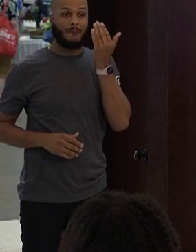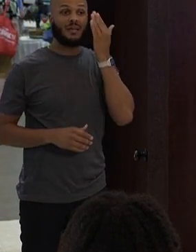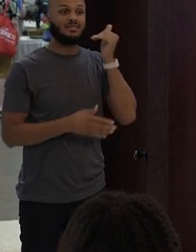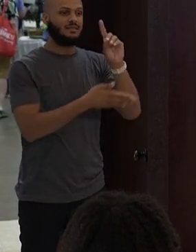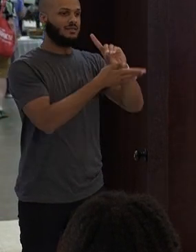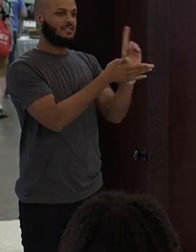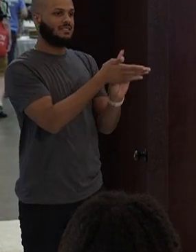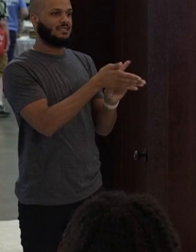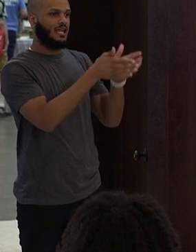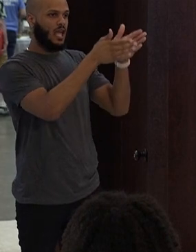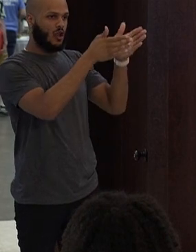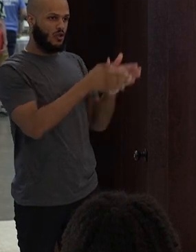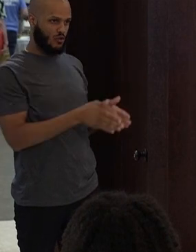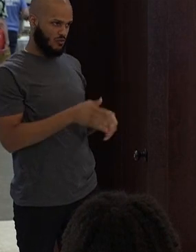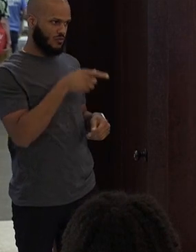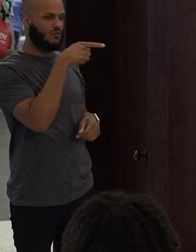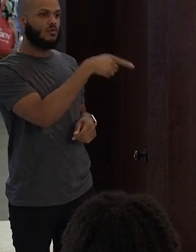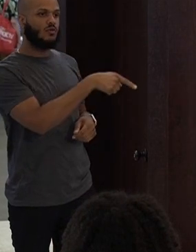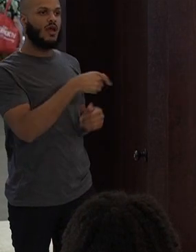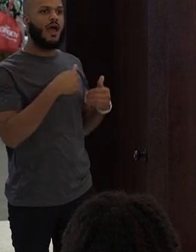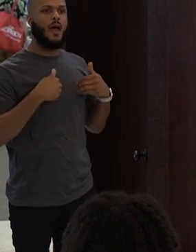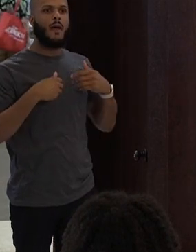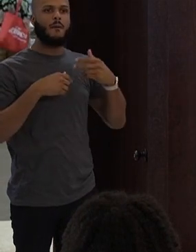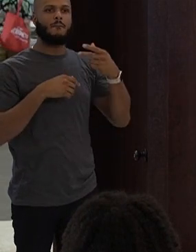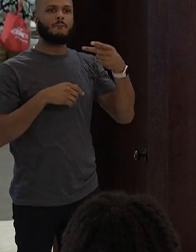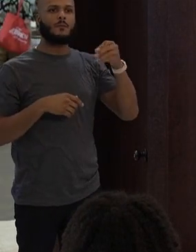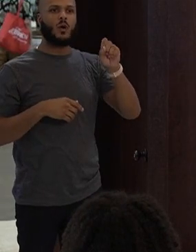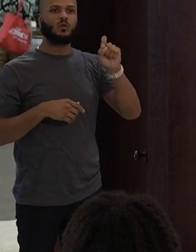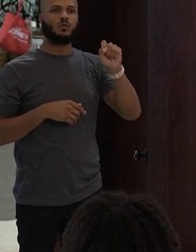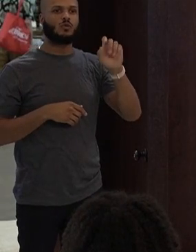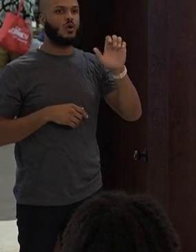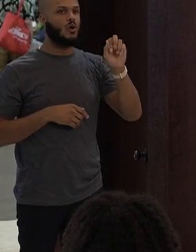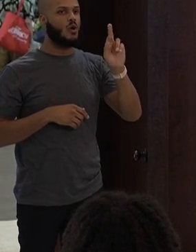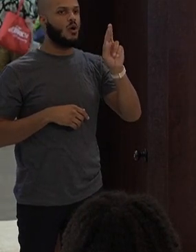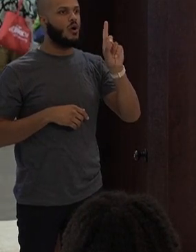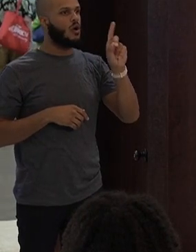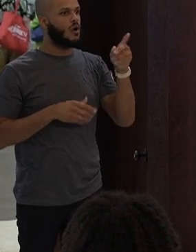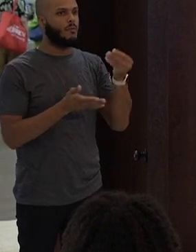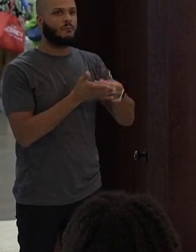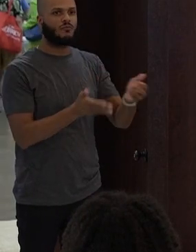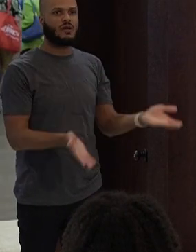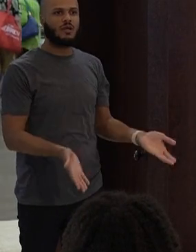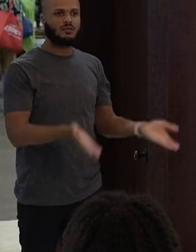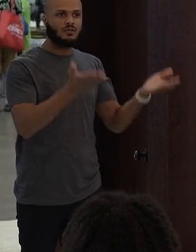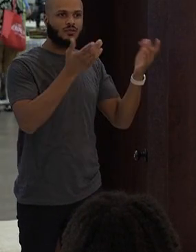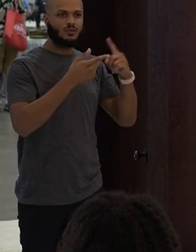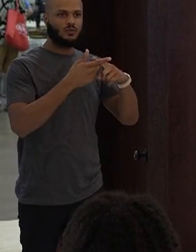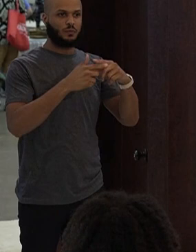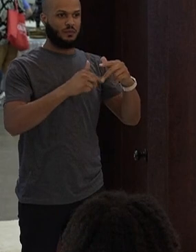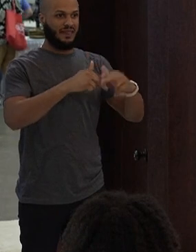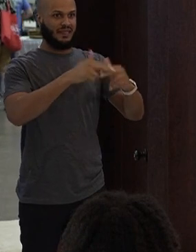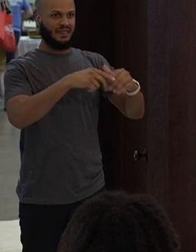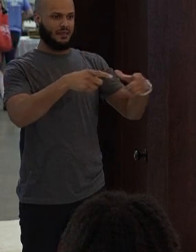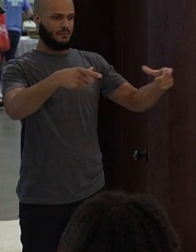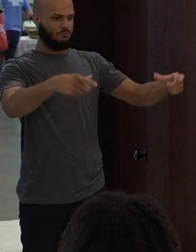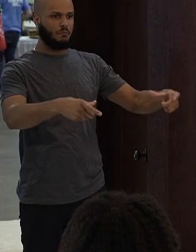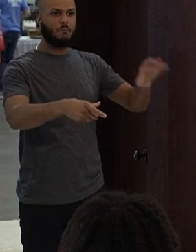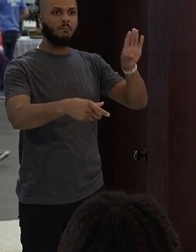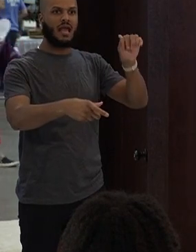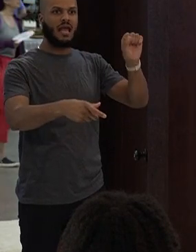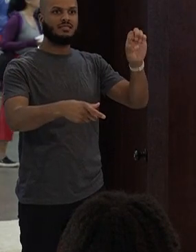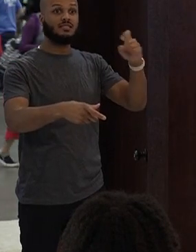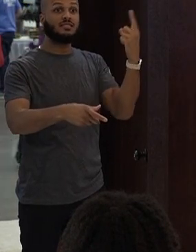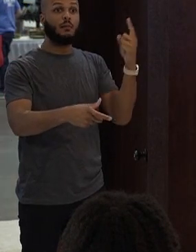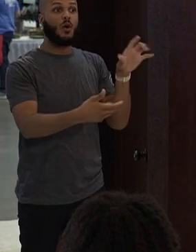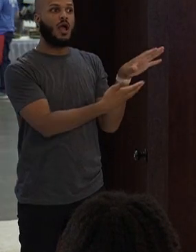designer had some postcards, right? He was raising money to build the base, and somebody copied